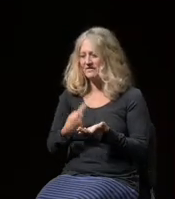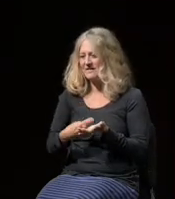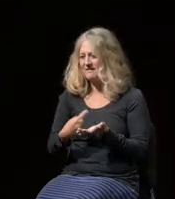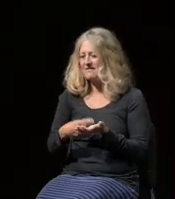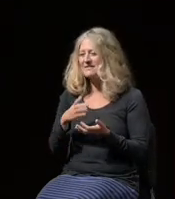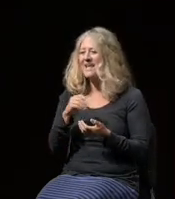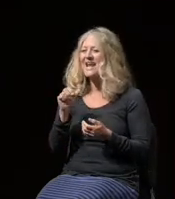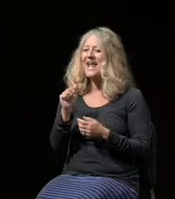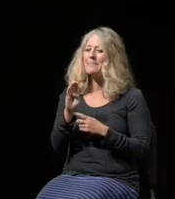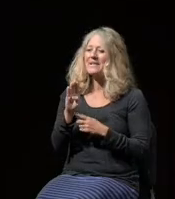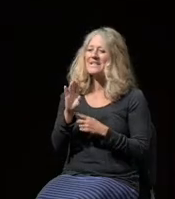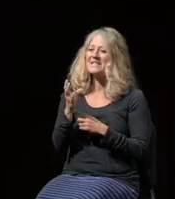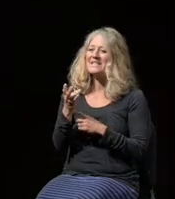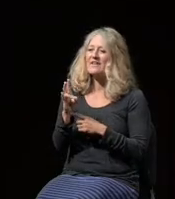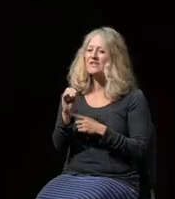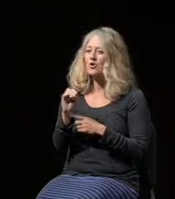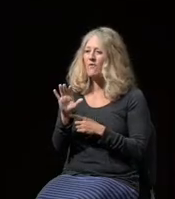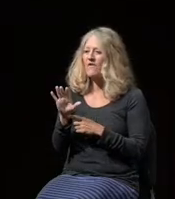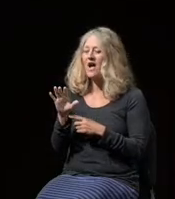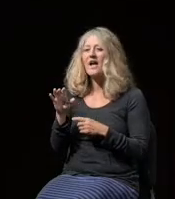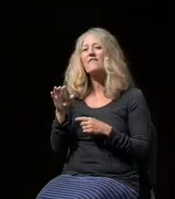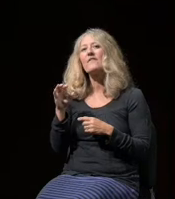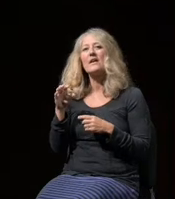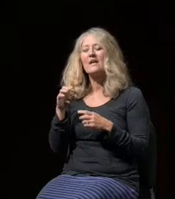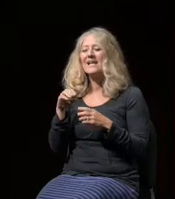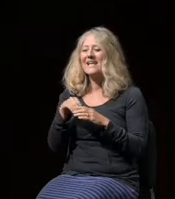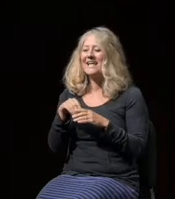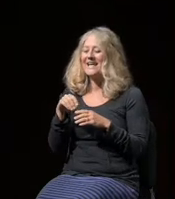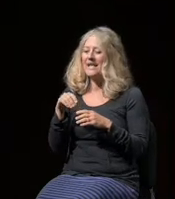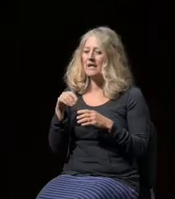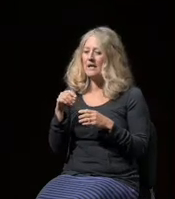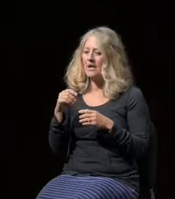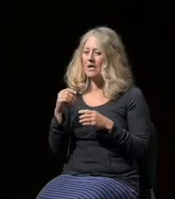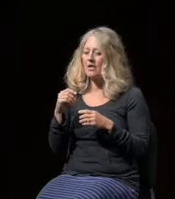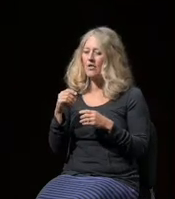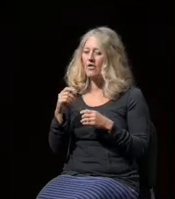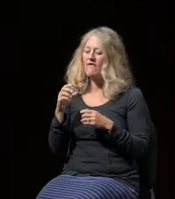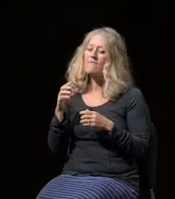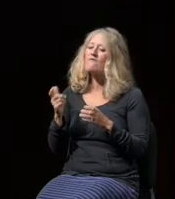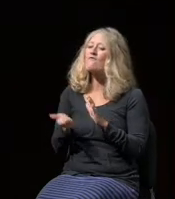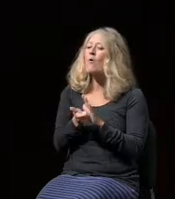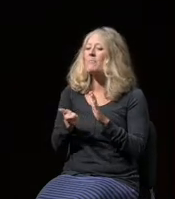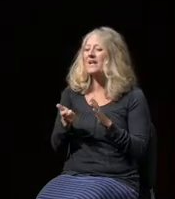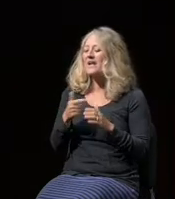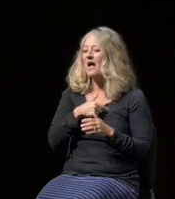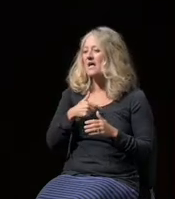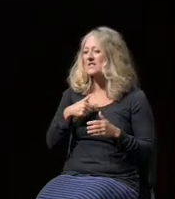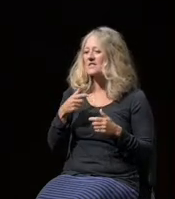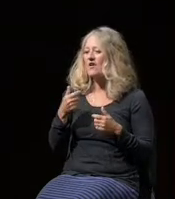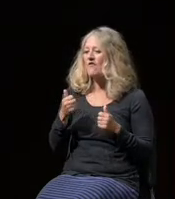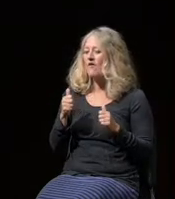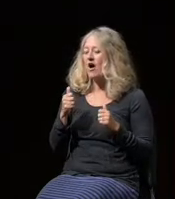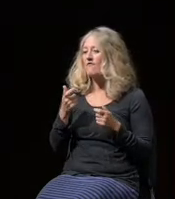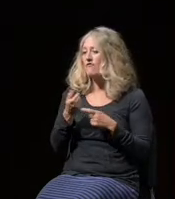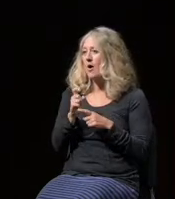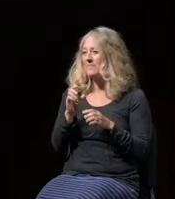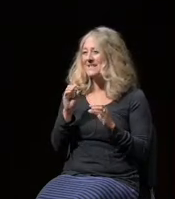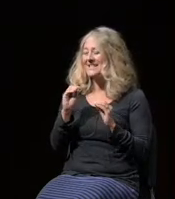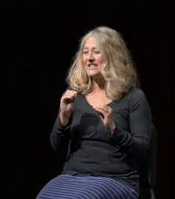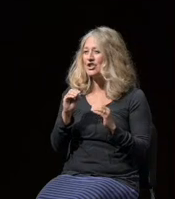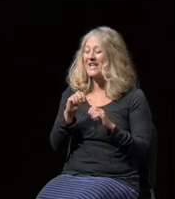AB 1705 out there in the works that might forbid us from teaching any pre-transfer level English and